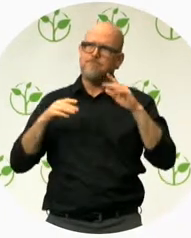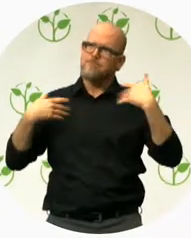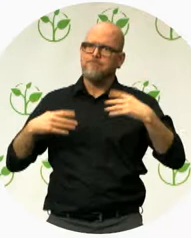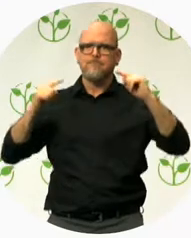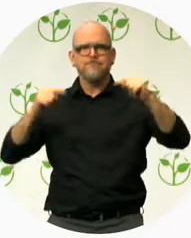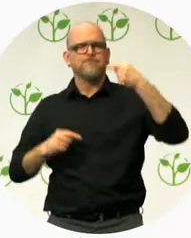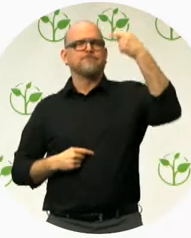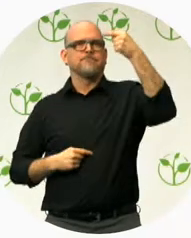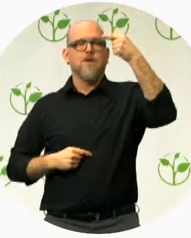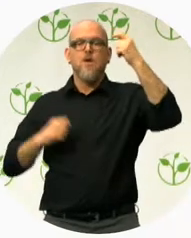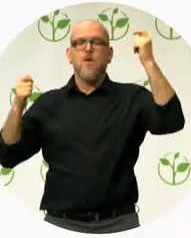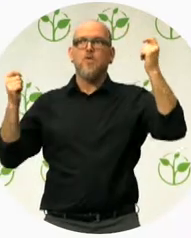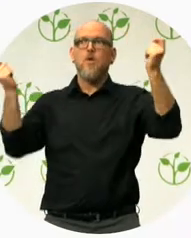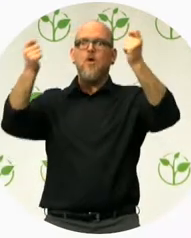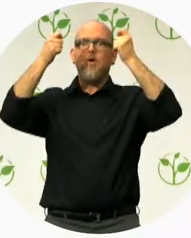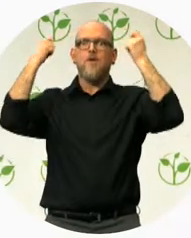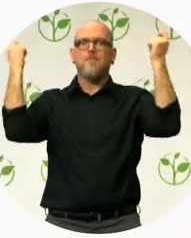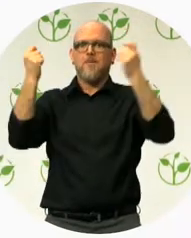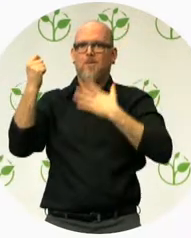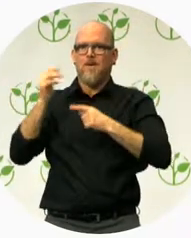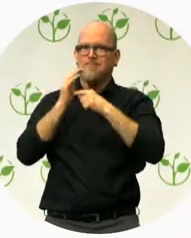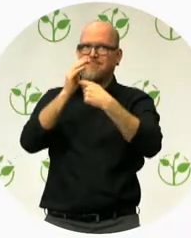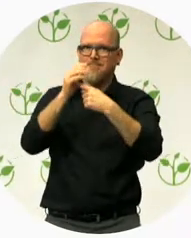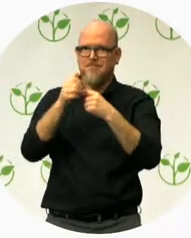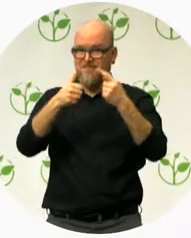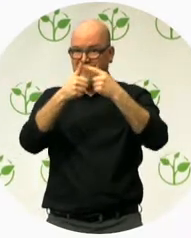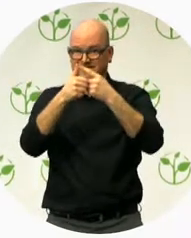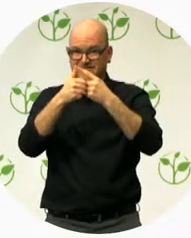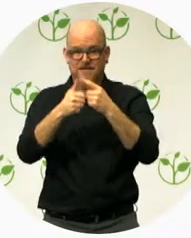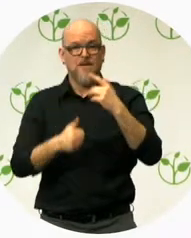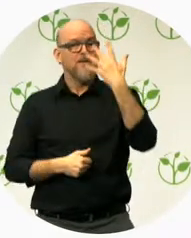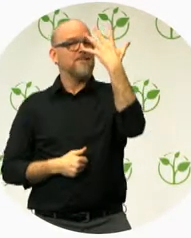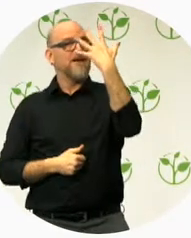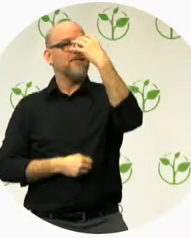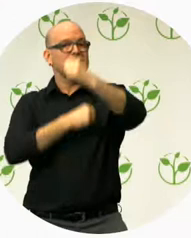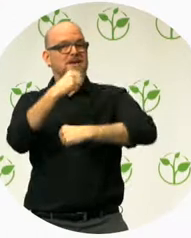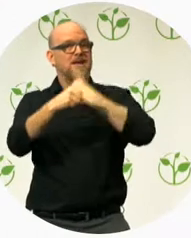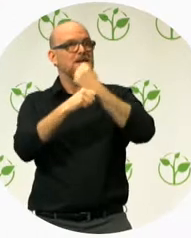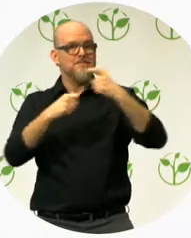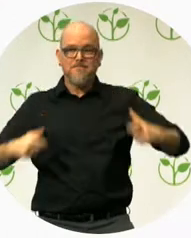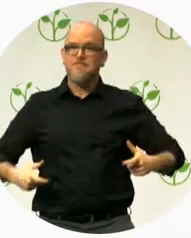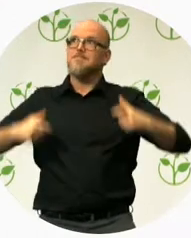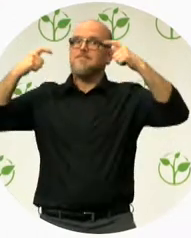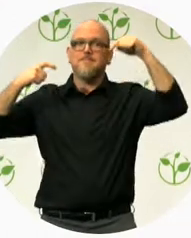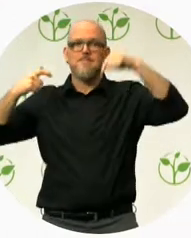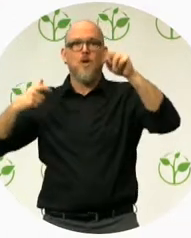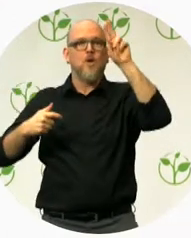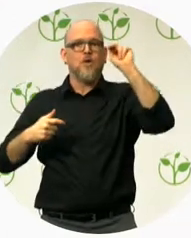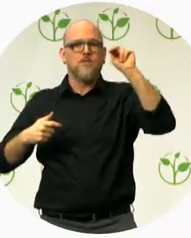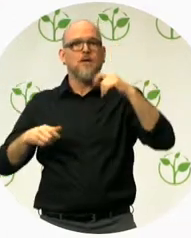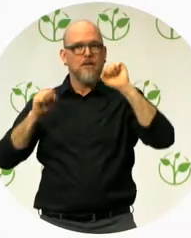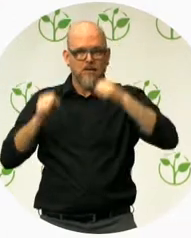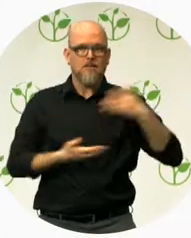First, it is the fifth year running that the United Nations office here in Vienna has so kindly